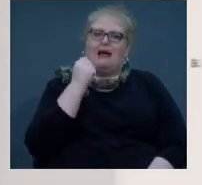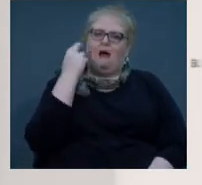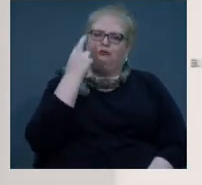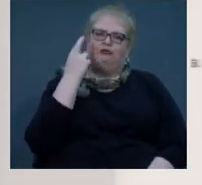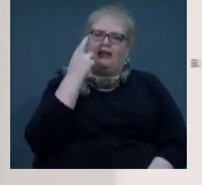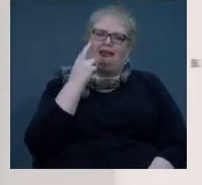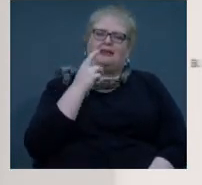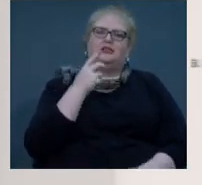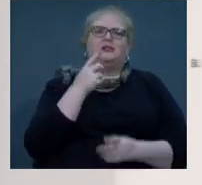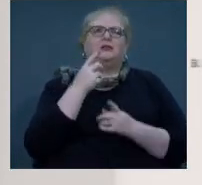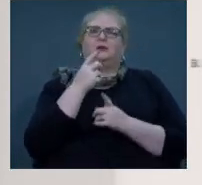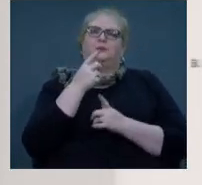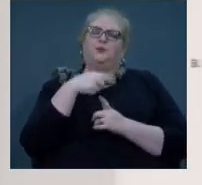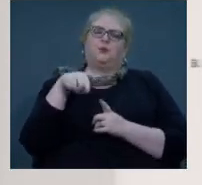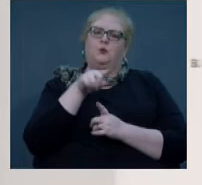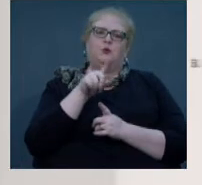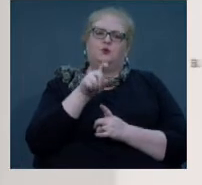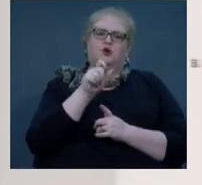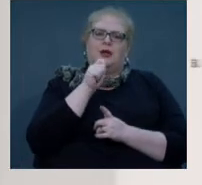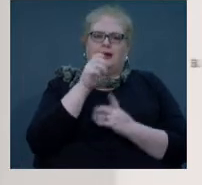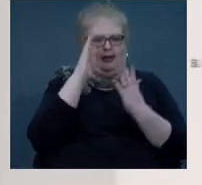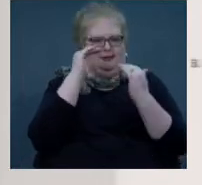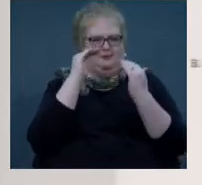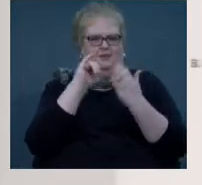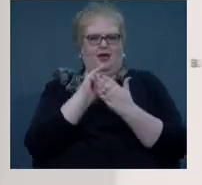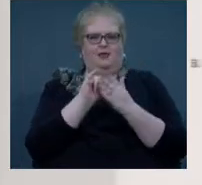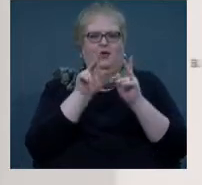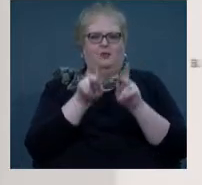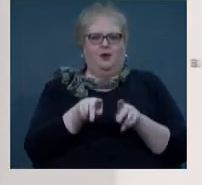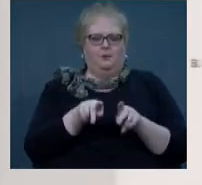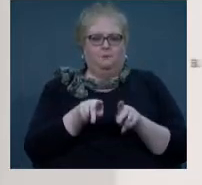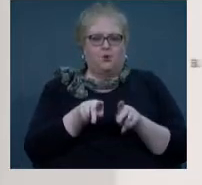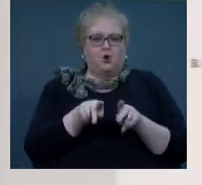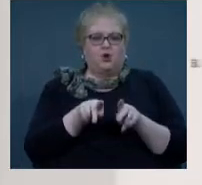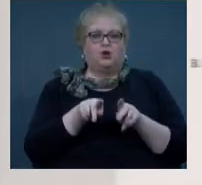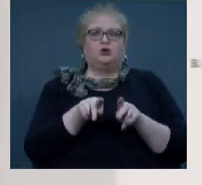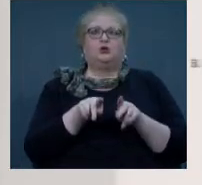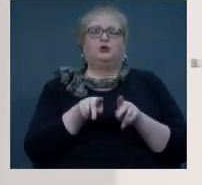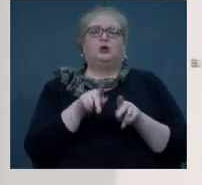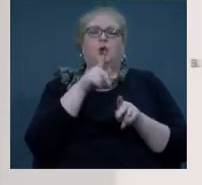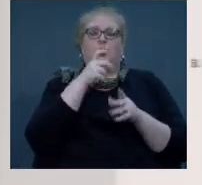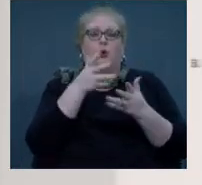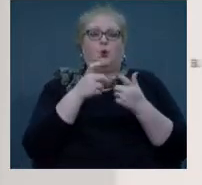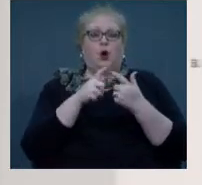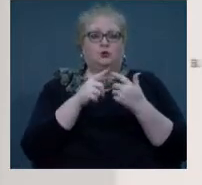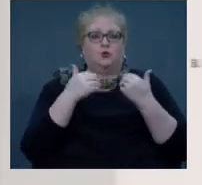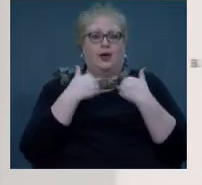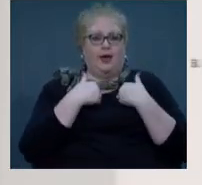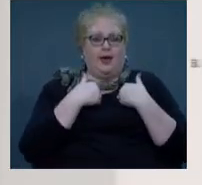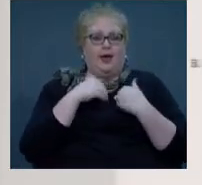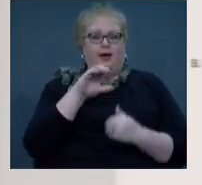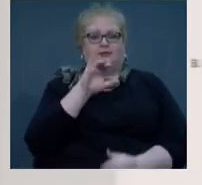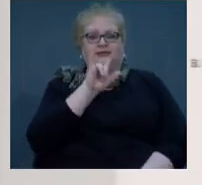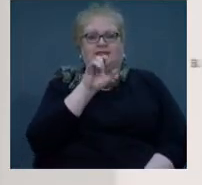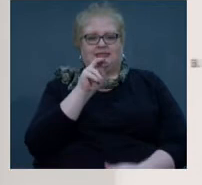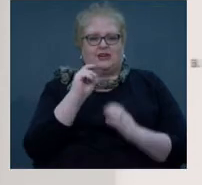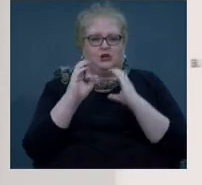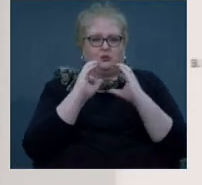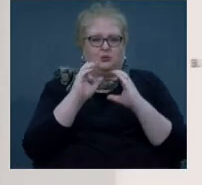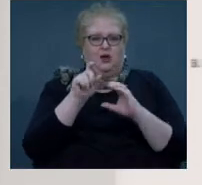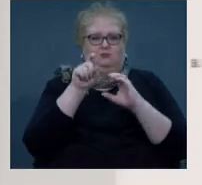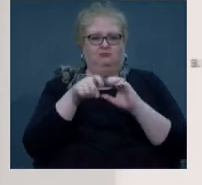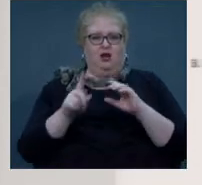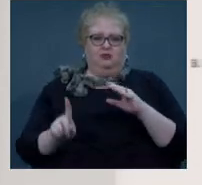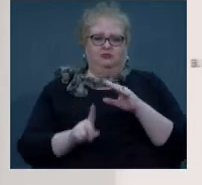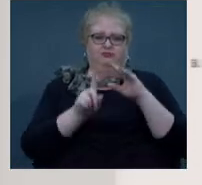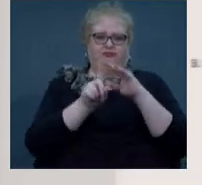make a citizen communication have to come at the beginning of a meeting that, although